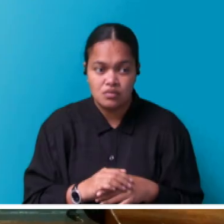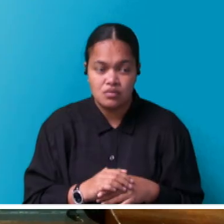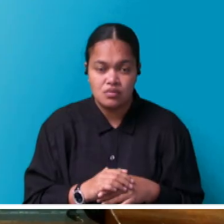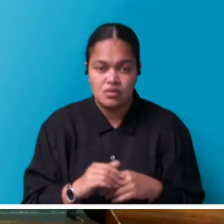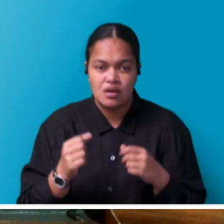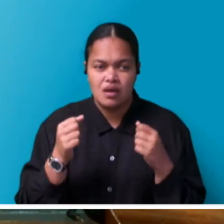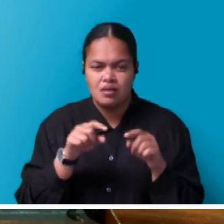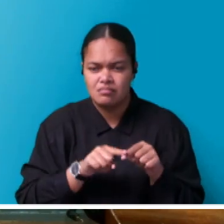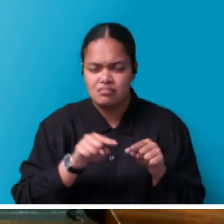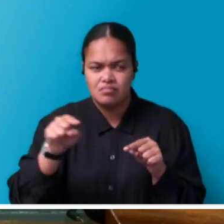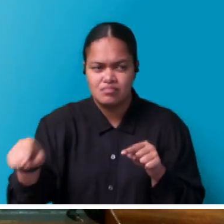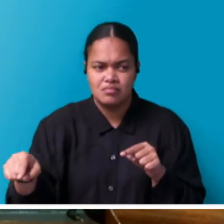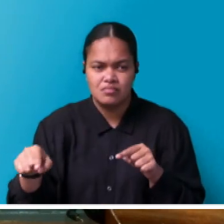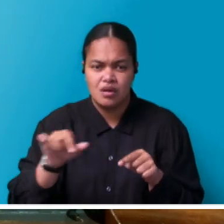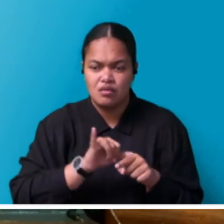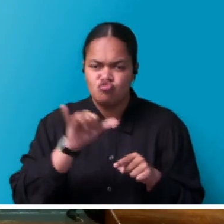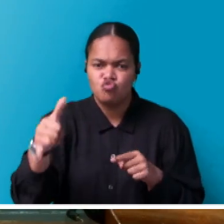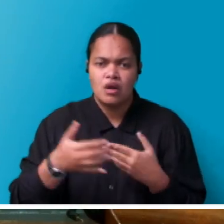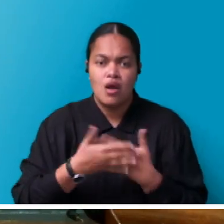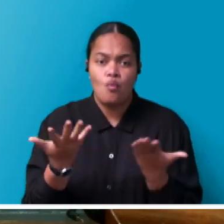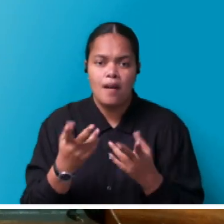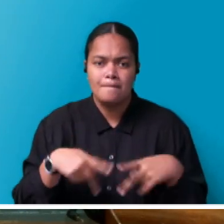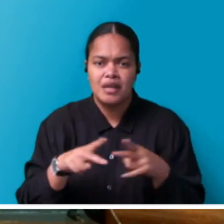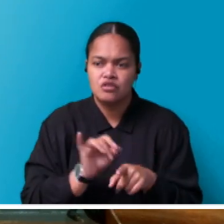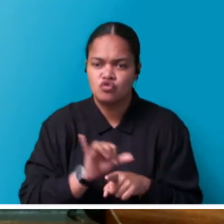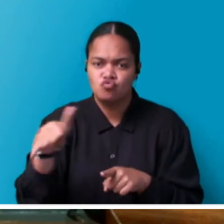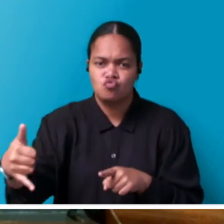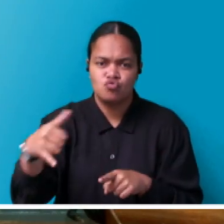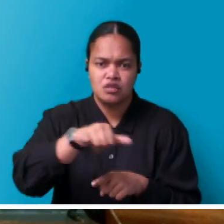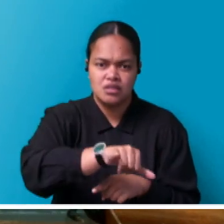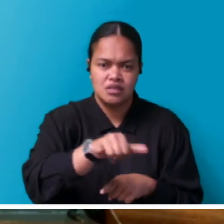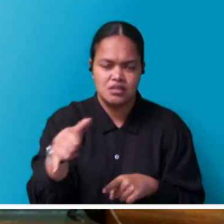routes, means we have to look at factors like aircraft performance and payload.